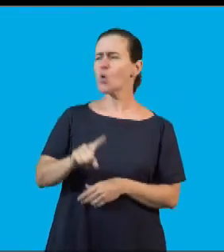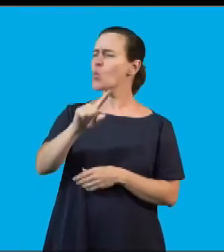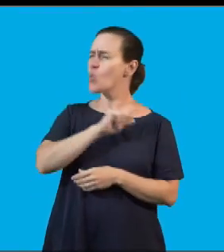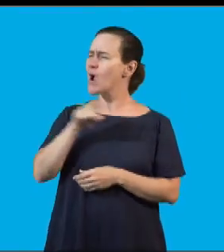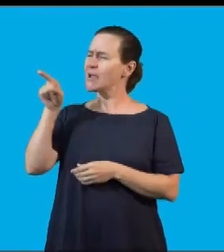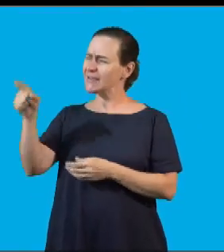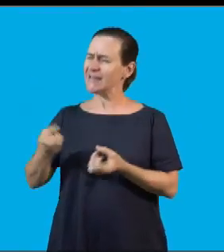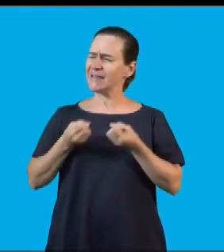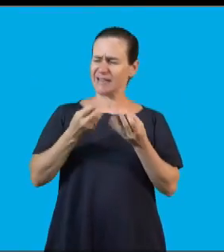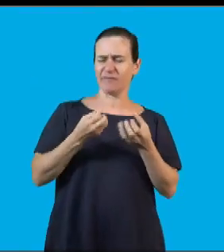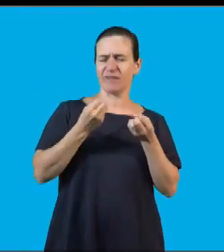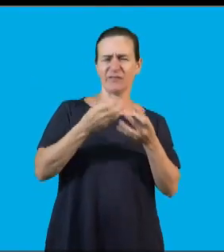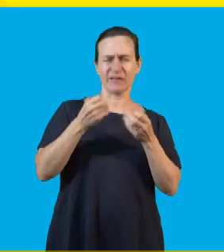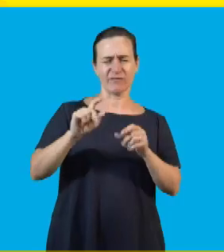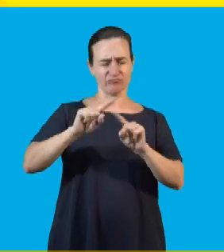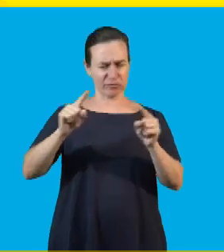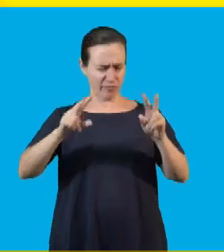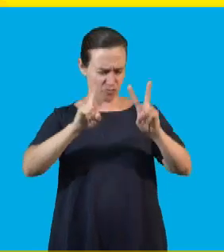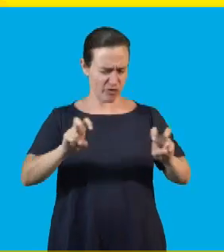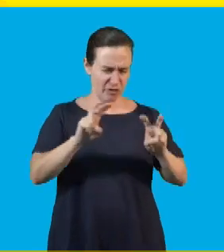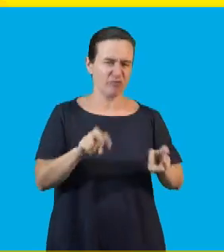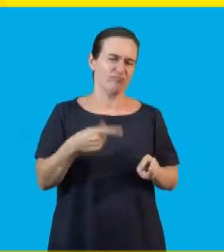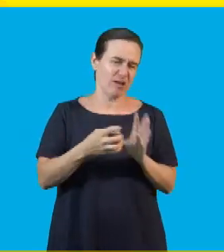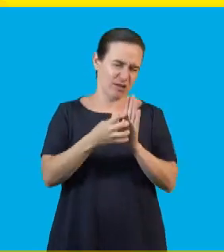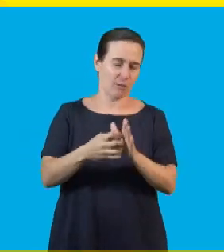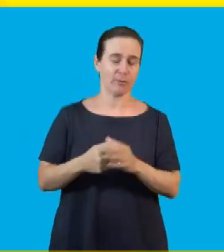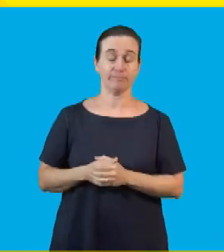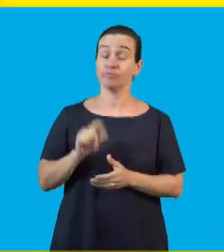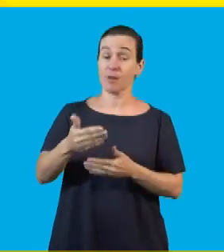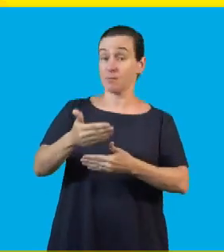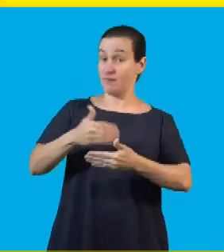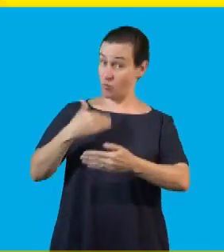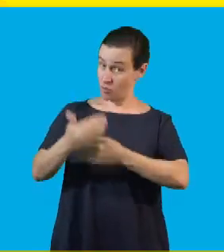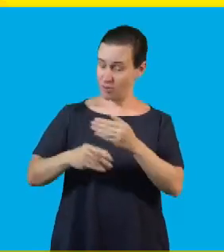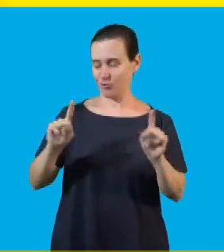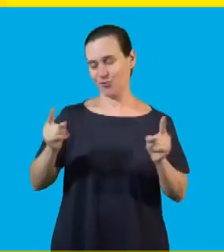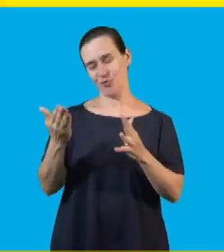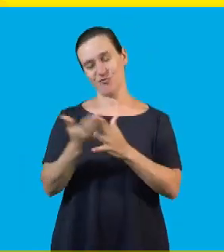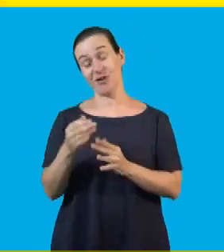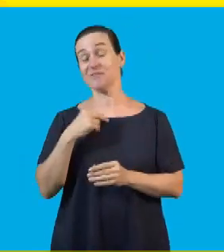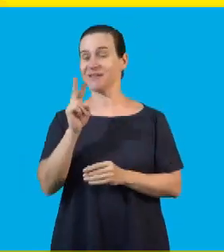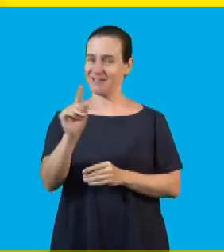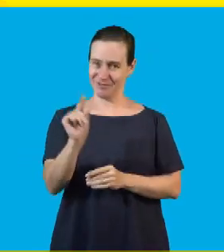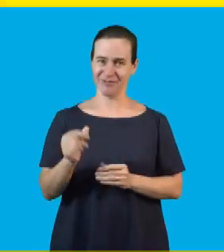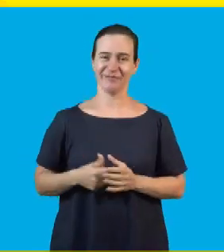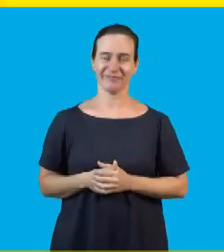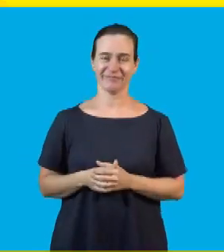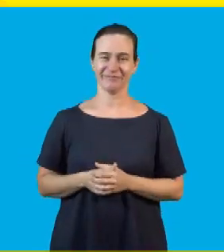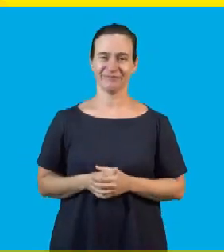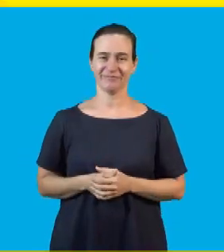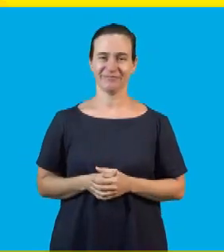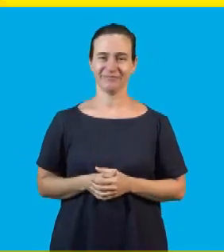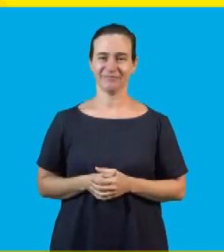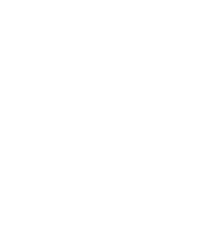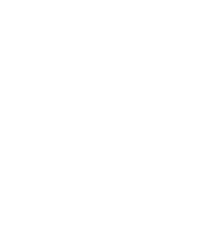various research findings. Now, before we continue with our lesson, let's go for a quick ad break. I'll see you in just a little